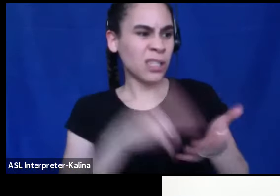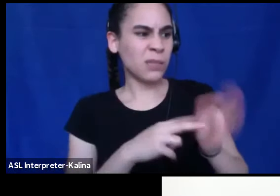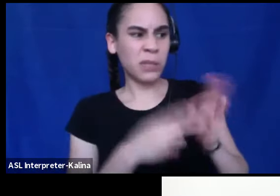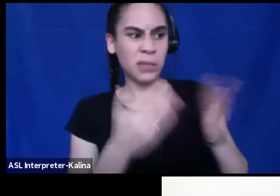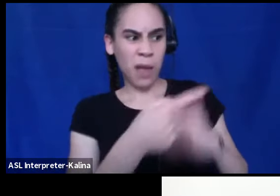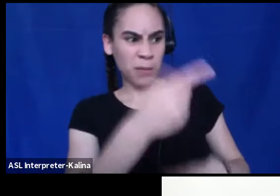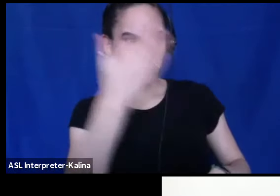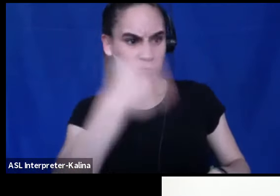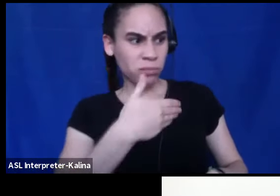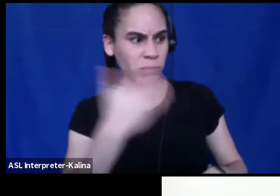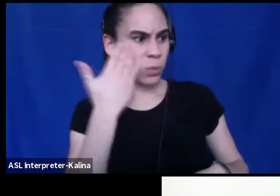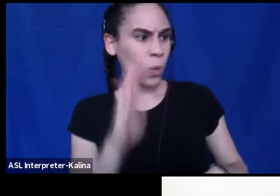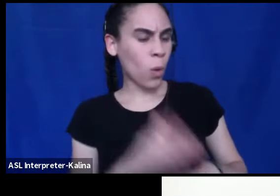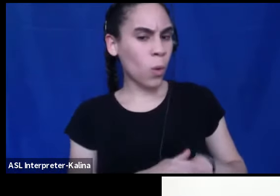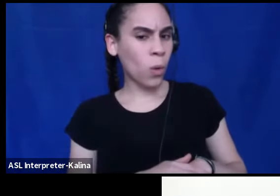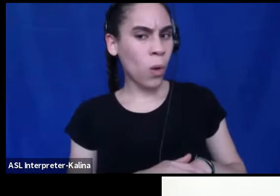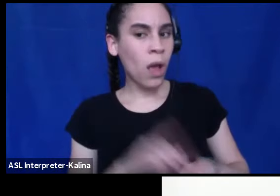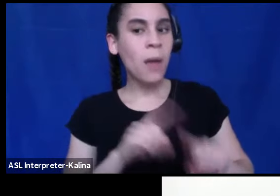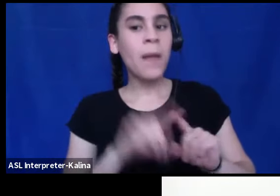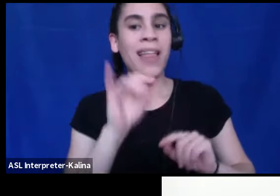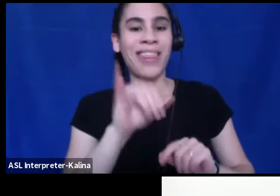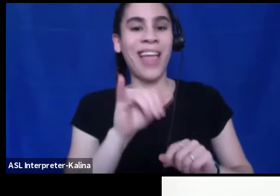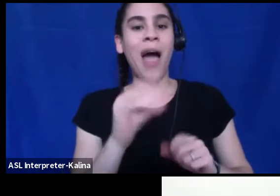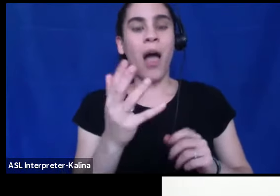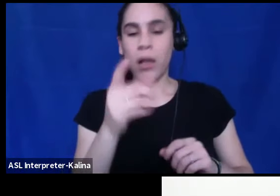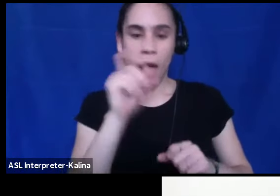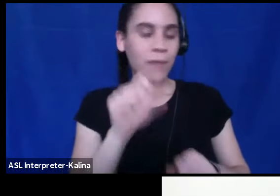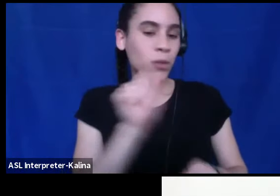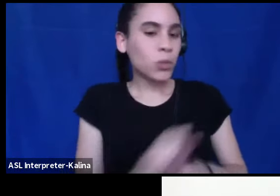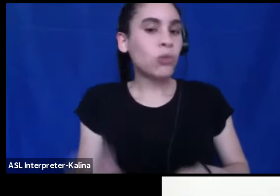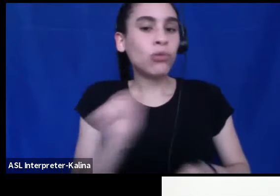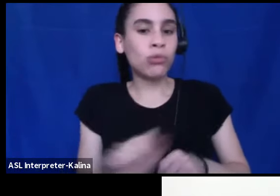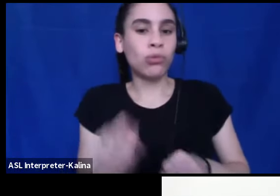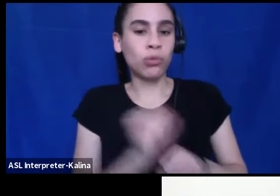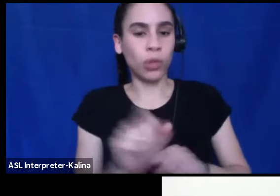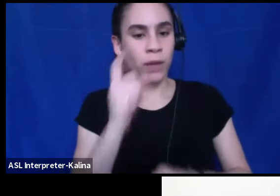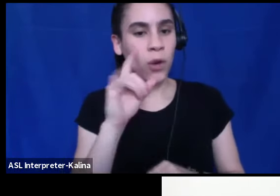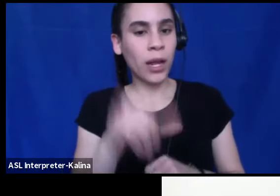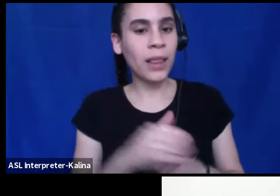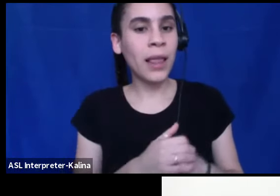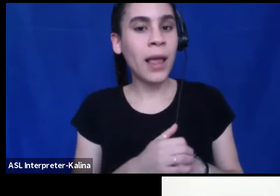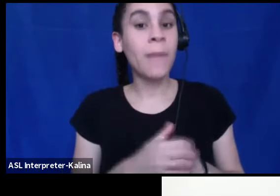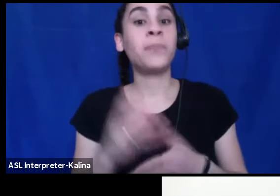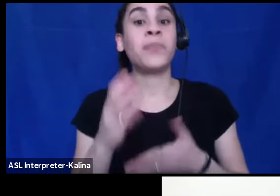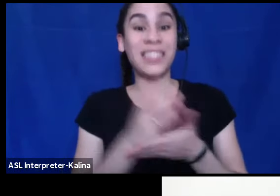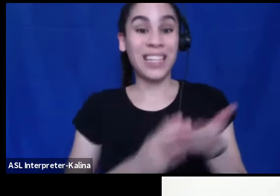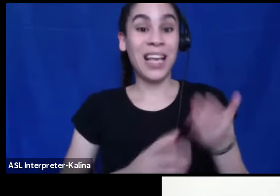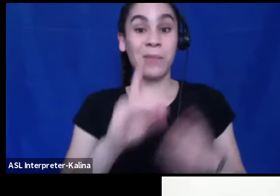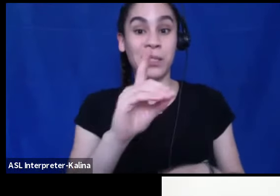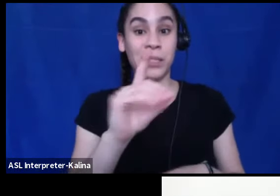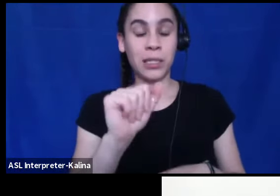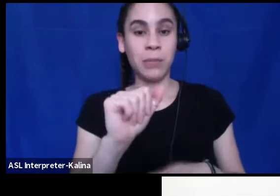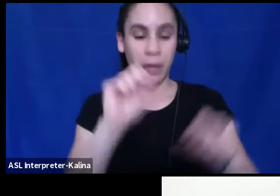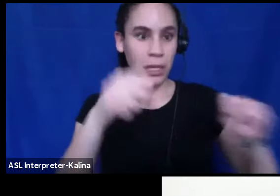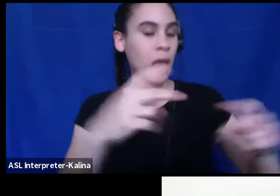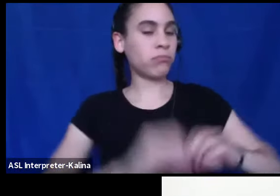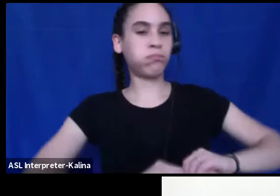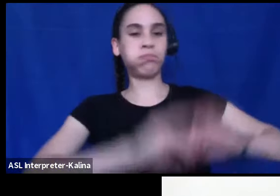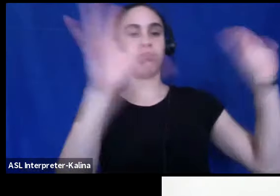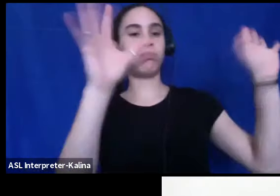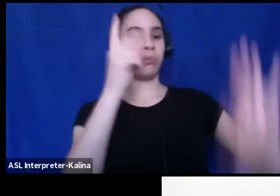But I think that's where the work really has to be done. Is some disabilities are very visible and very obvious,